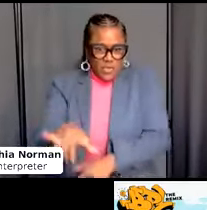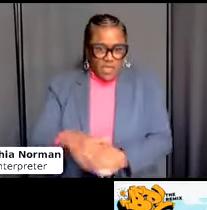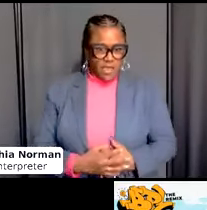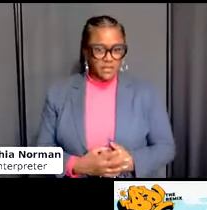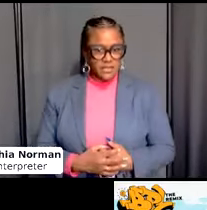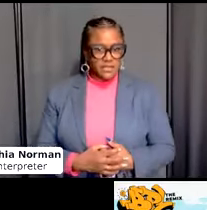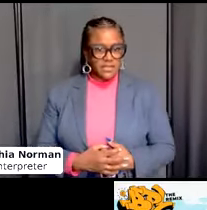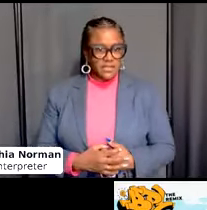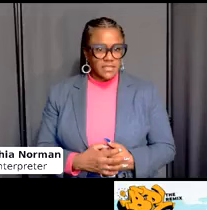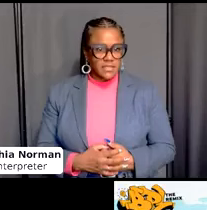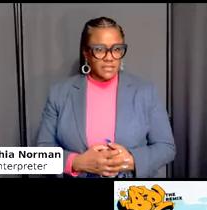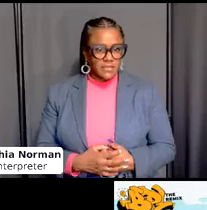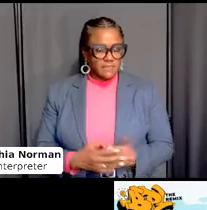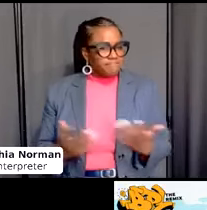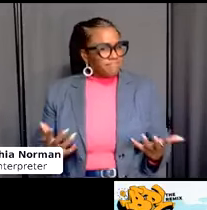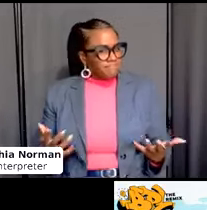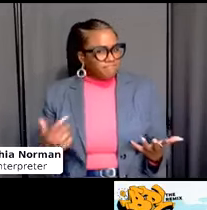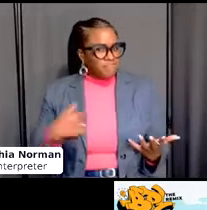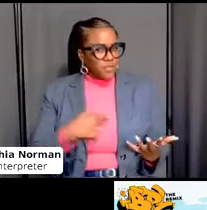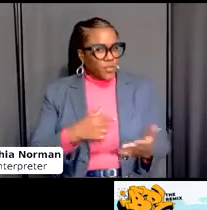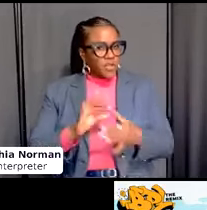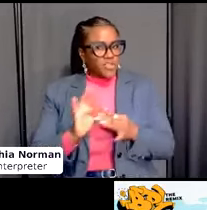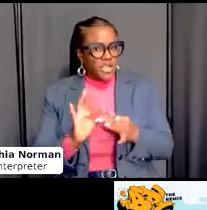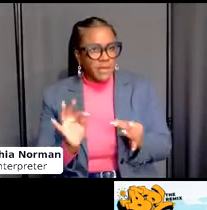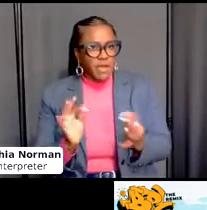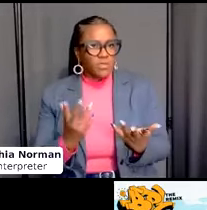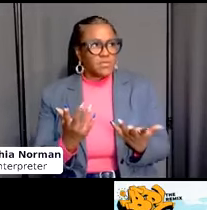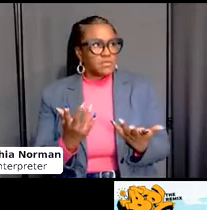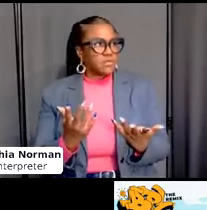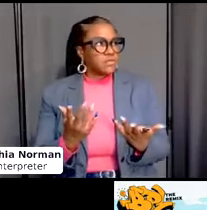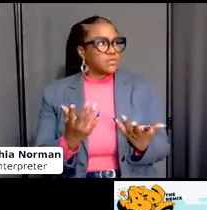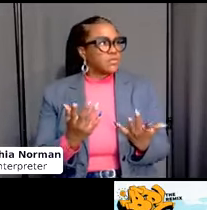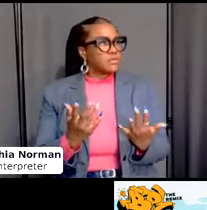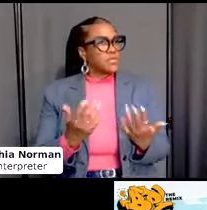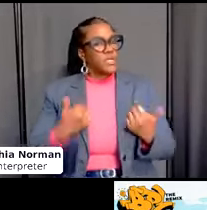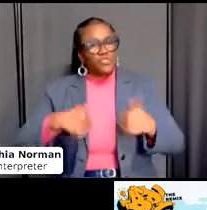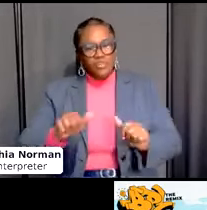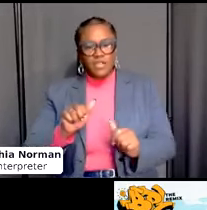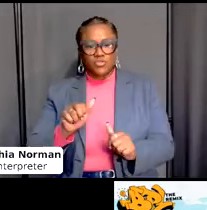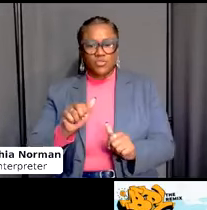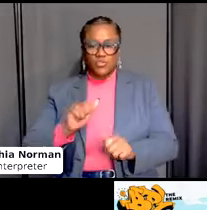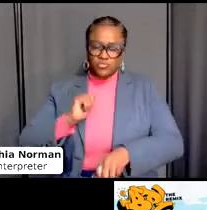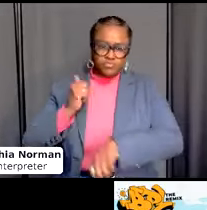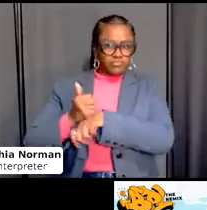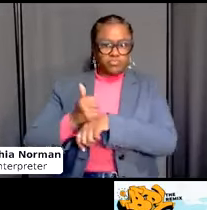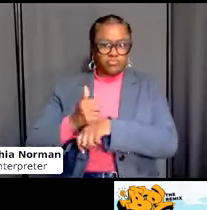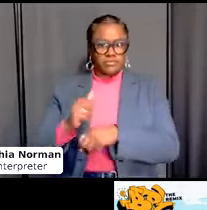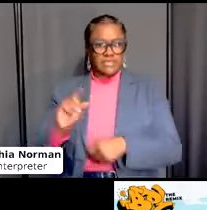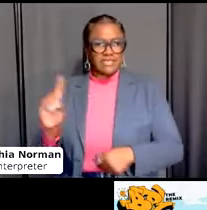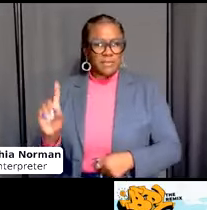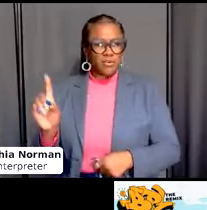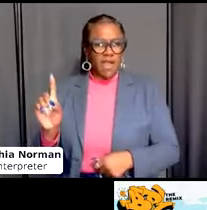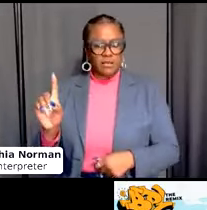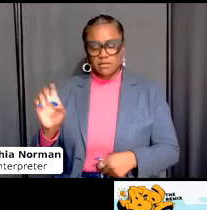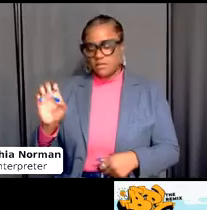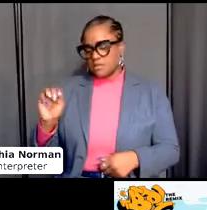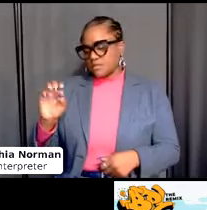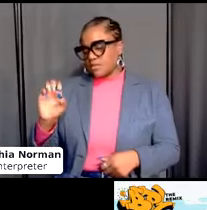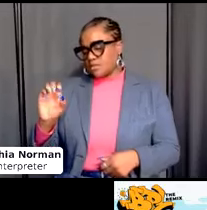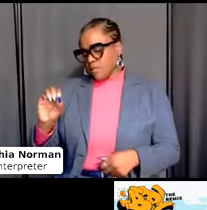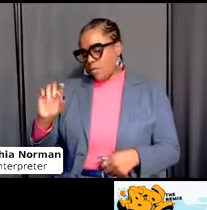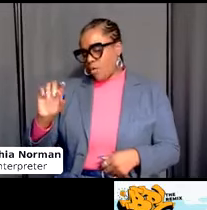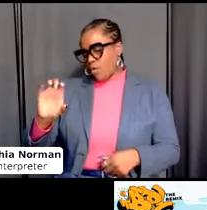think, and so we're talking about really trying to revamp a democratic process too, something that is more